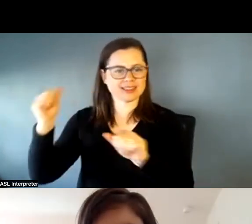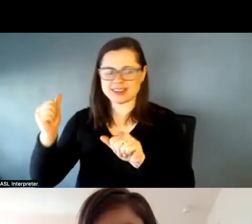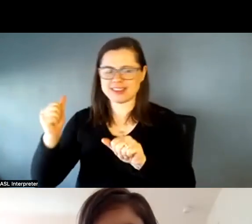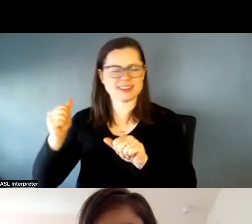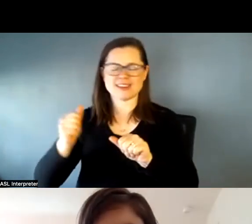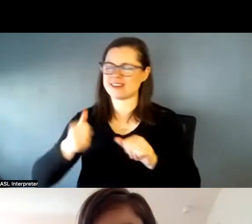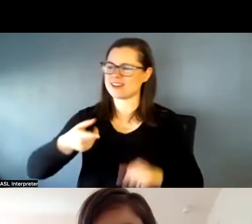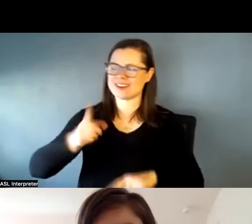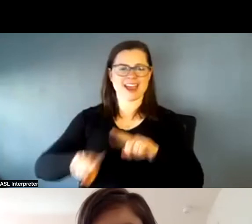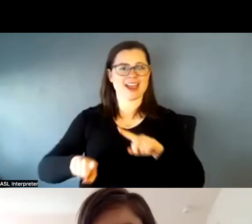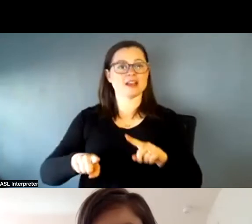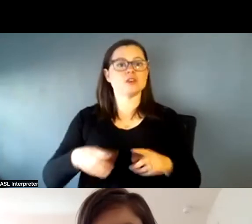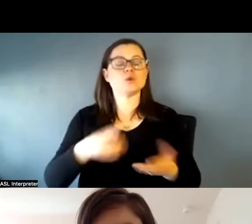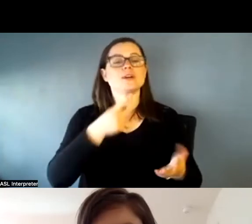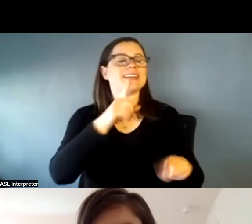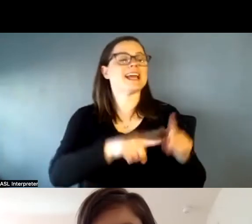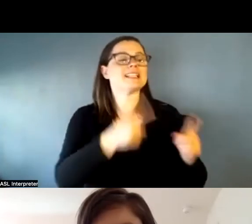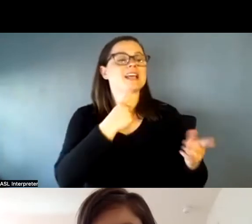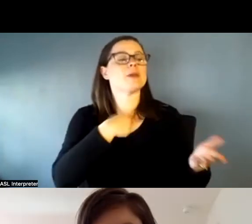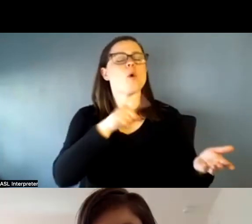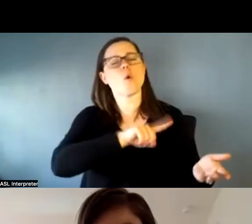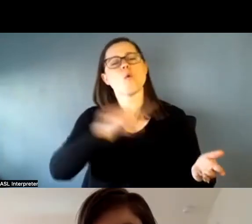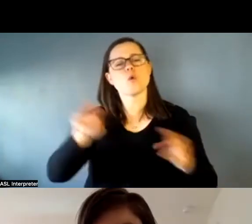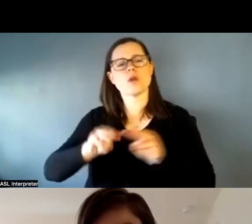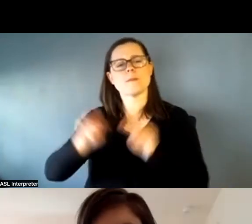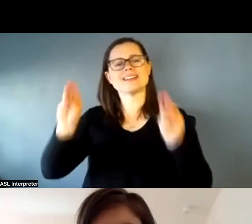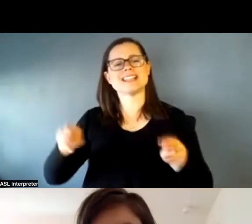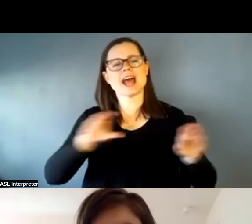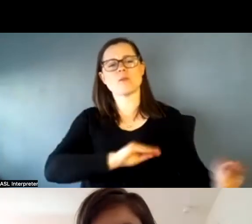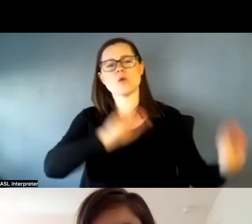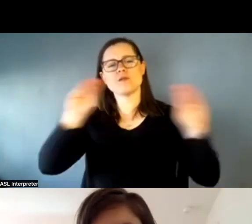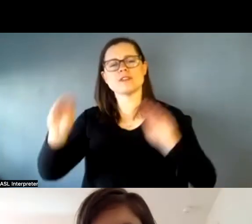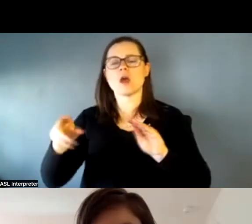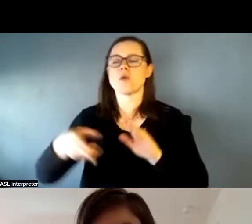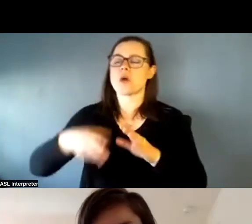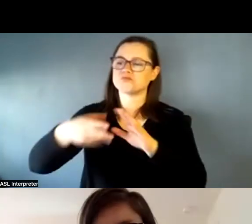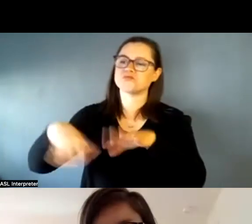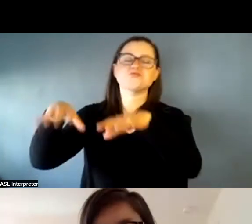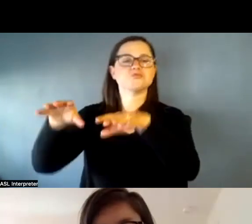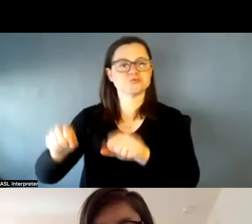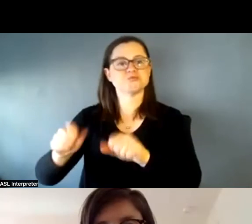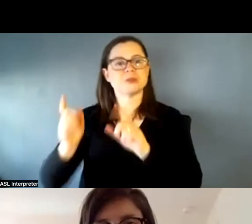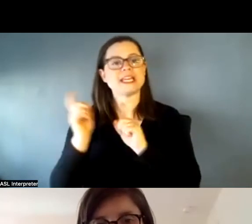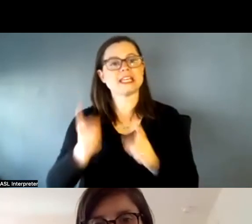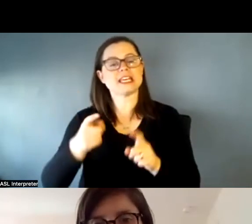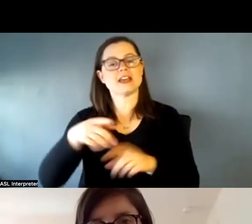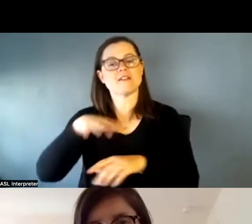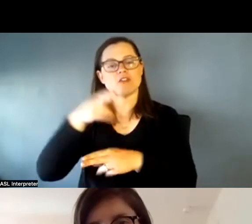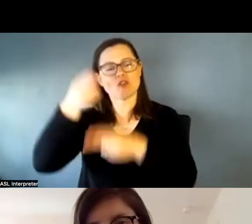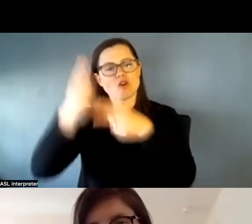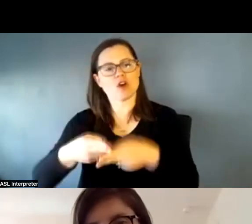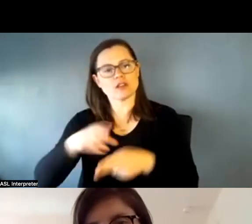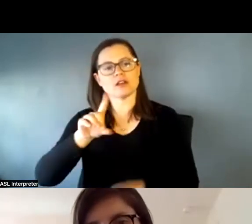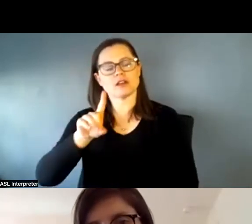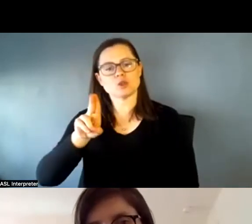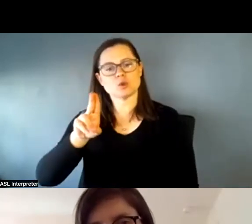you a reservation in the middle of Montana and we're going to call it Duwamish and you have to go there. Well, that wouldn't work. It